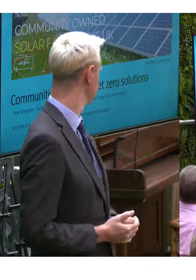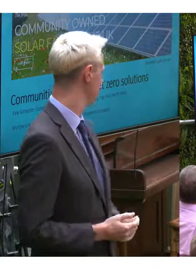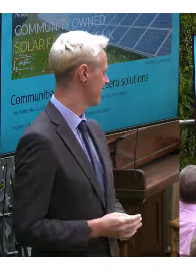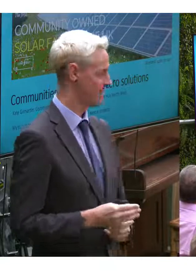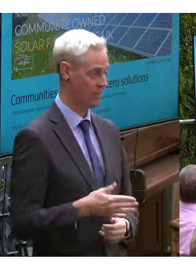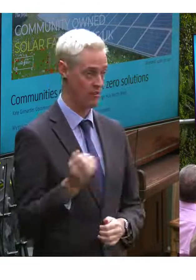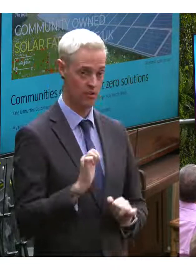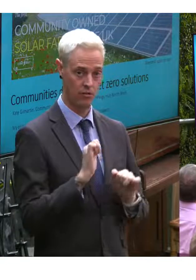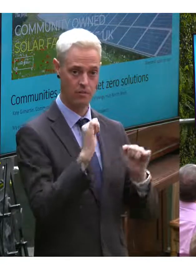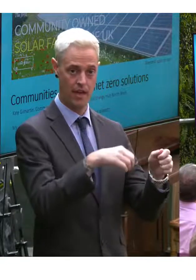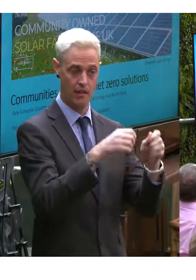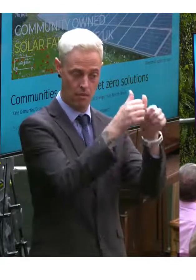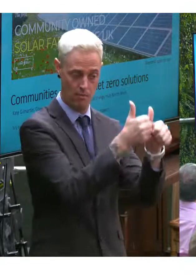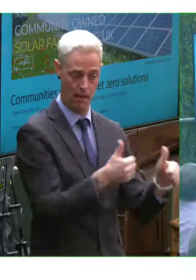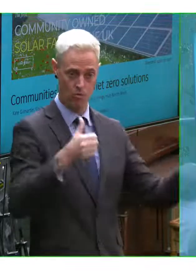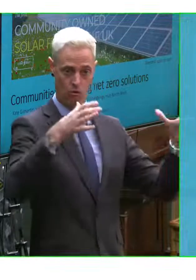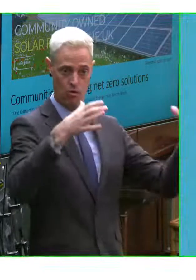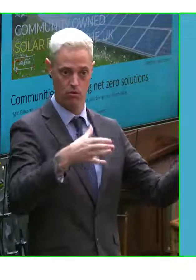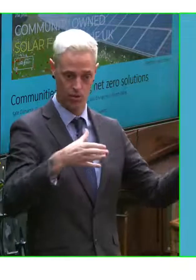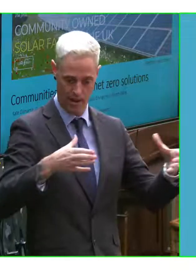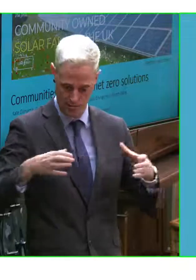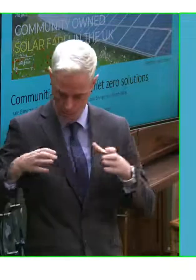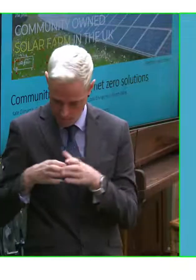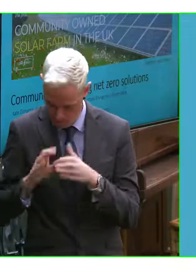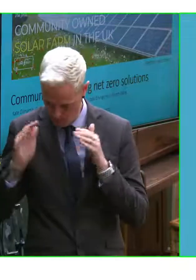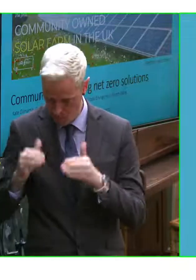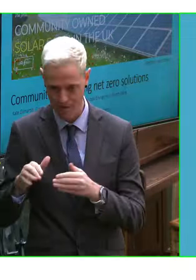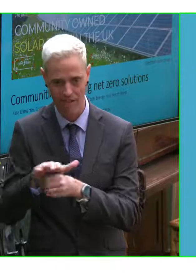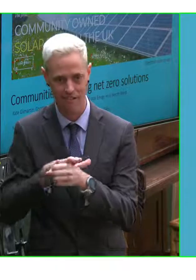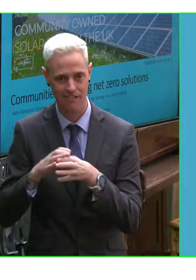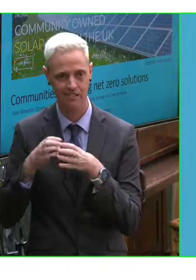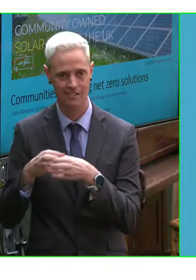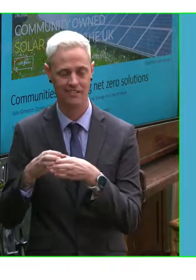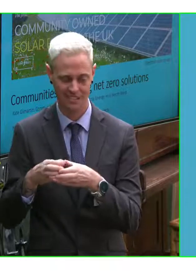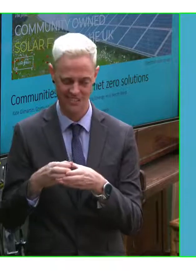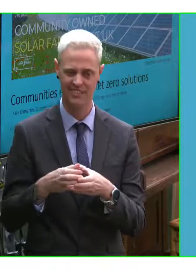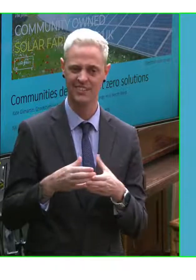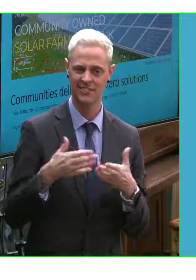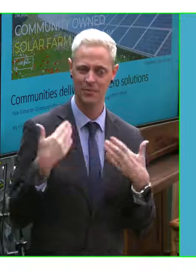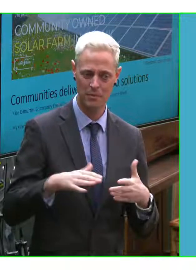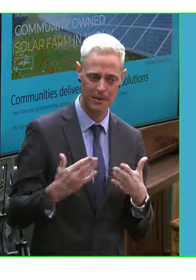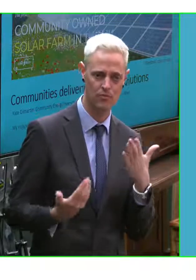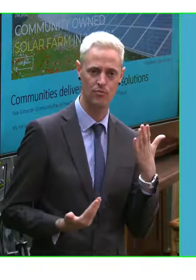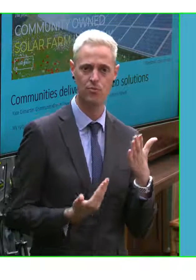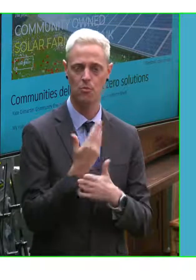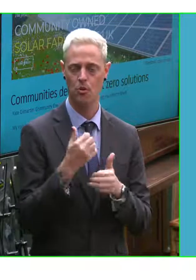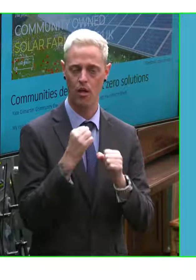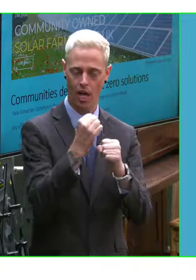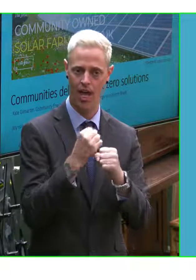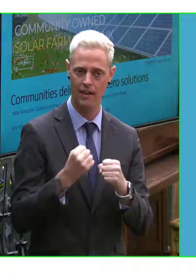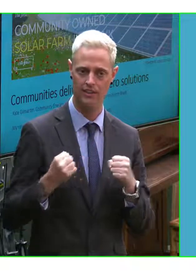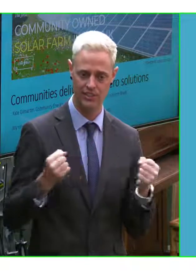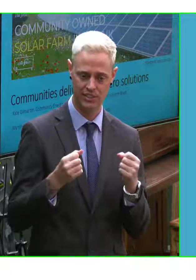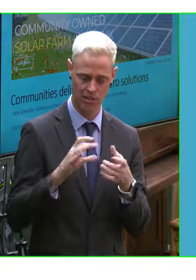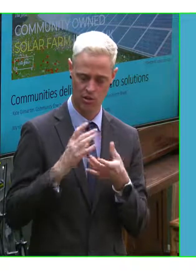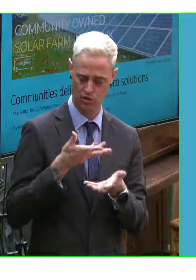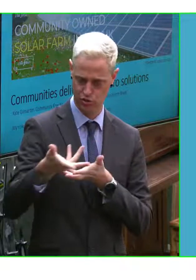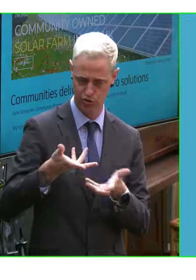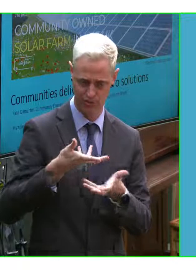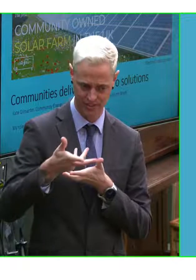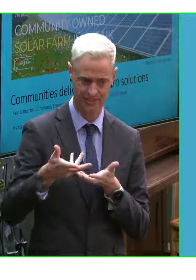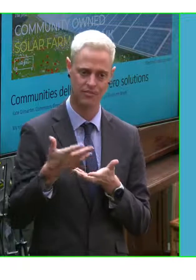micro. I'm Kate Gill-Martin, and I worked as a renewable energy consultant until I took this job on at